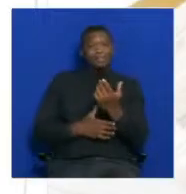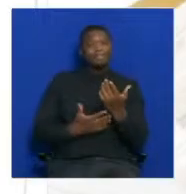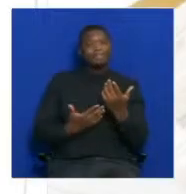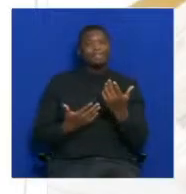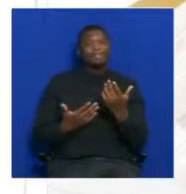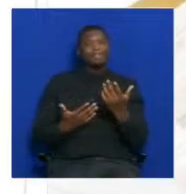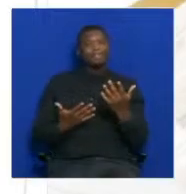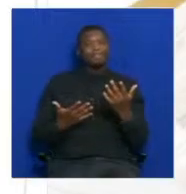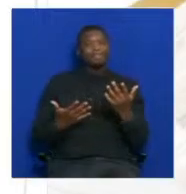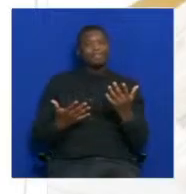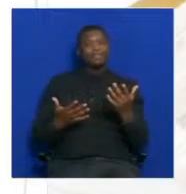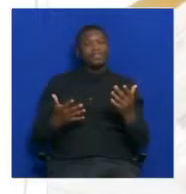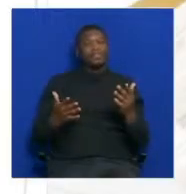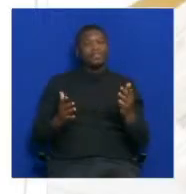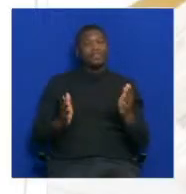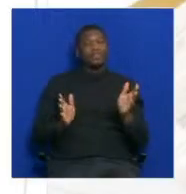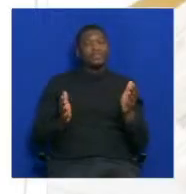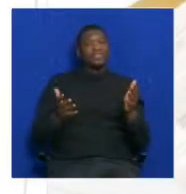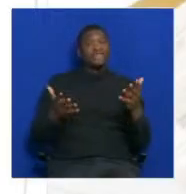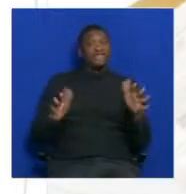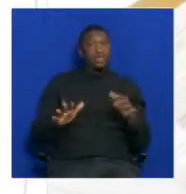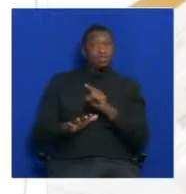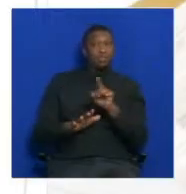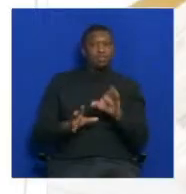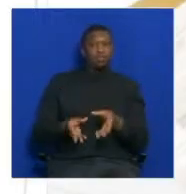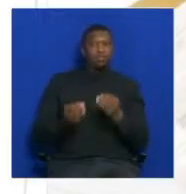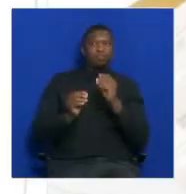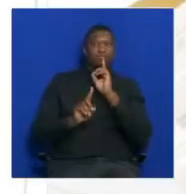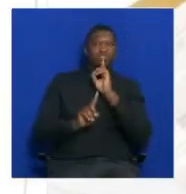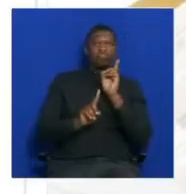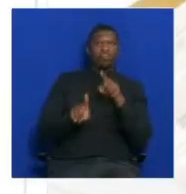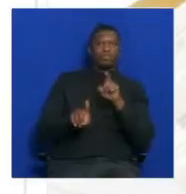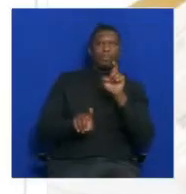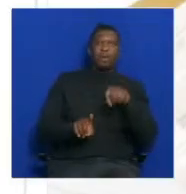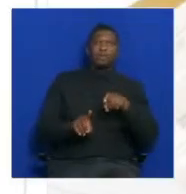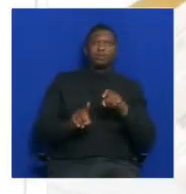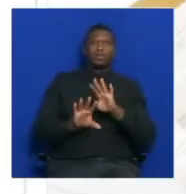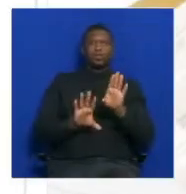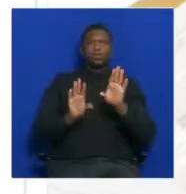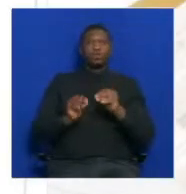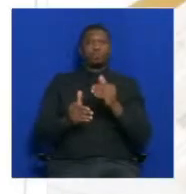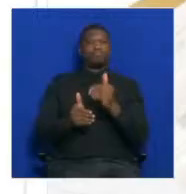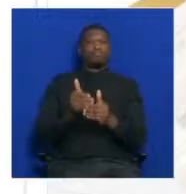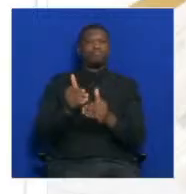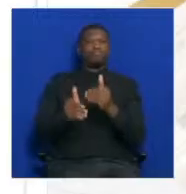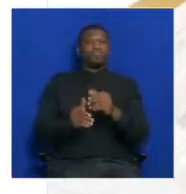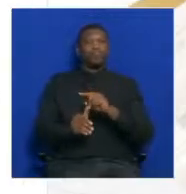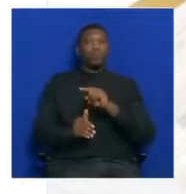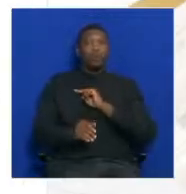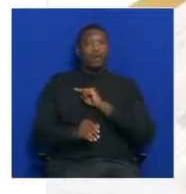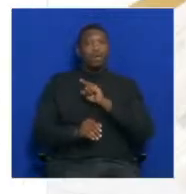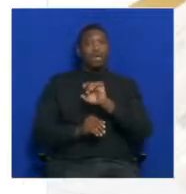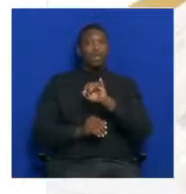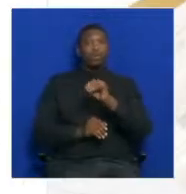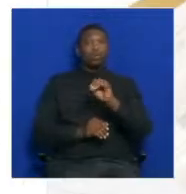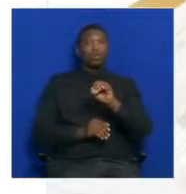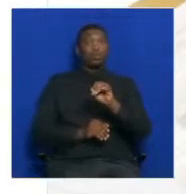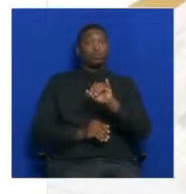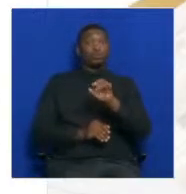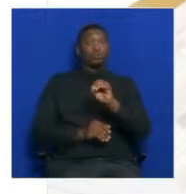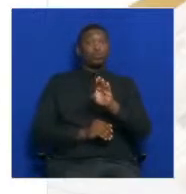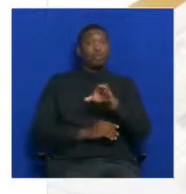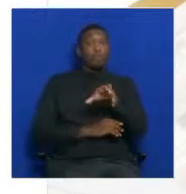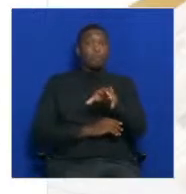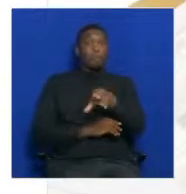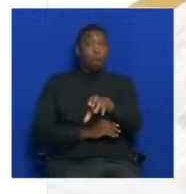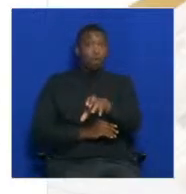they had been instructed to stop the process on the basis that the post would not exist and that the